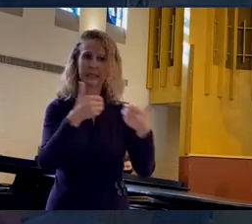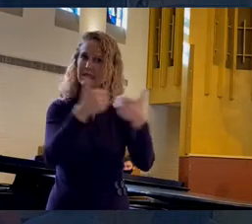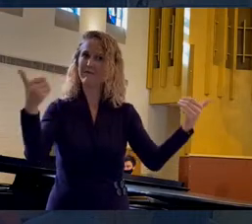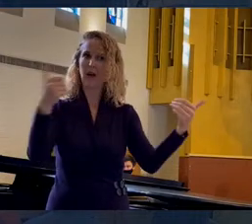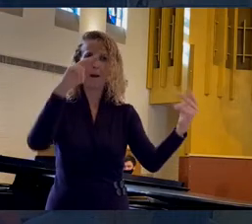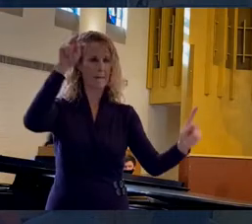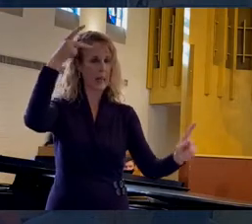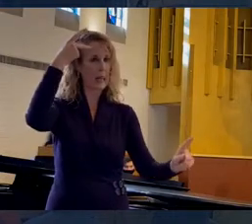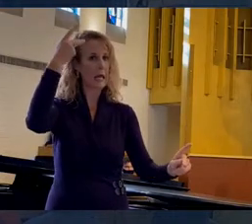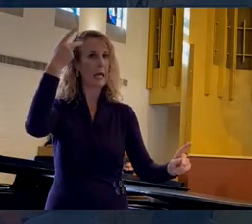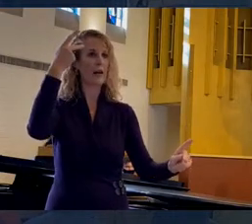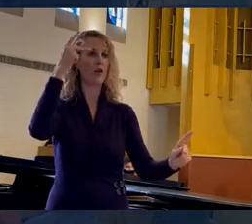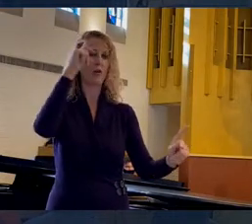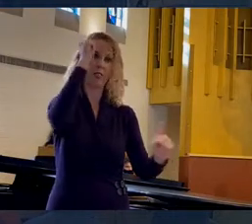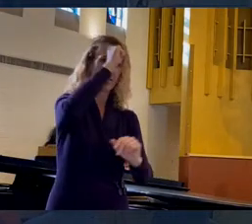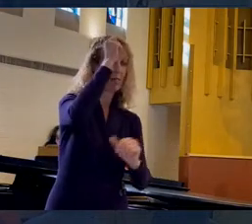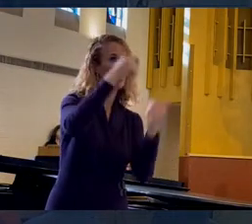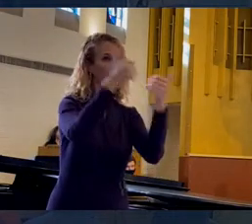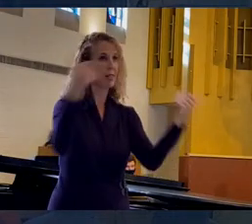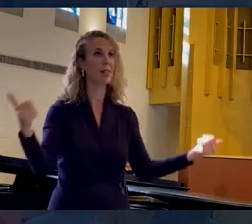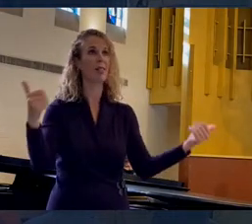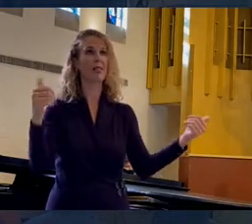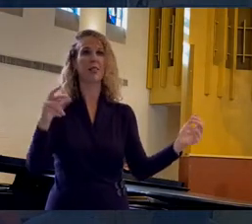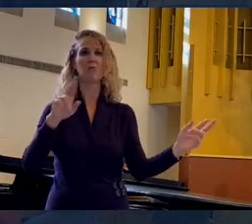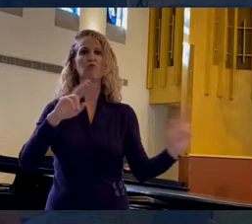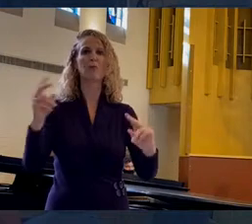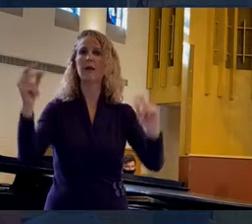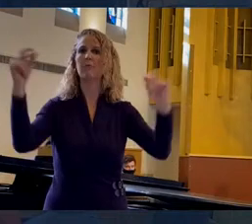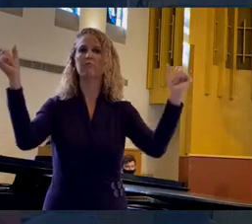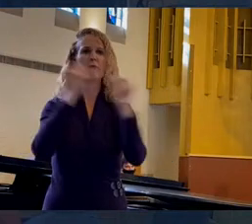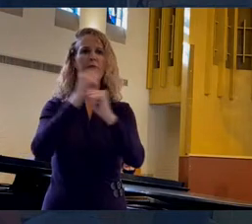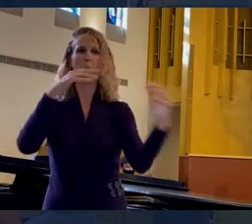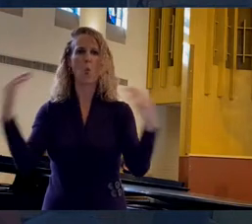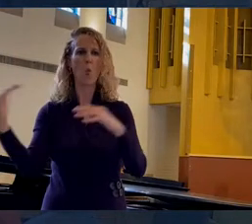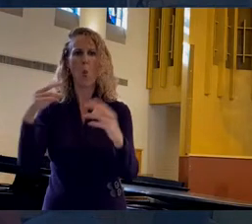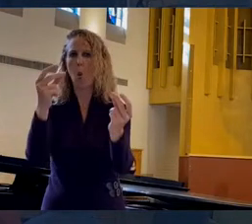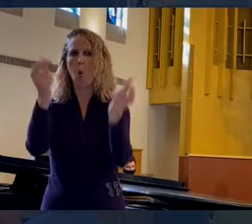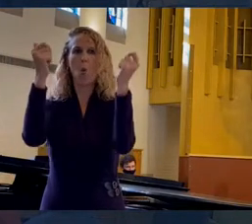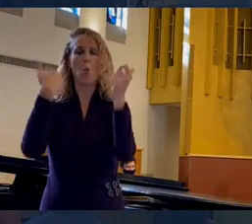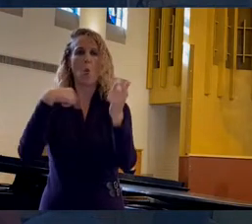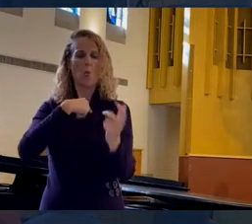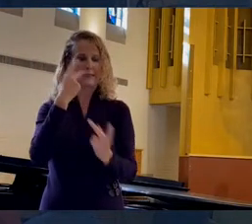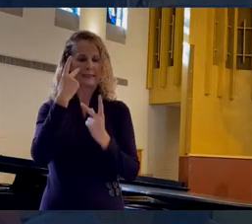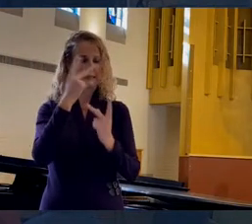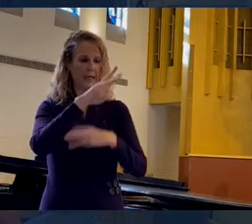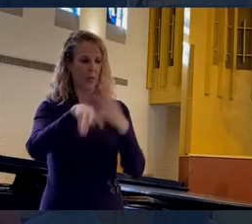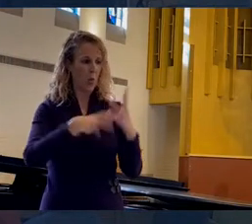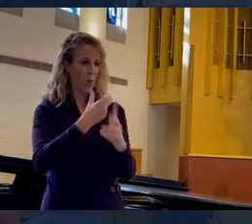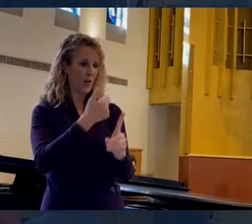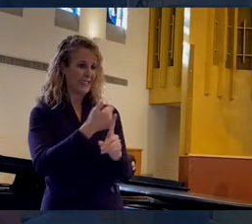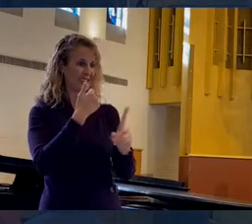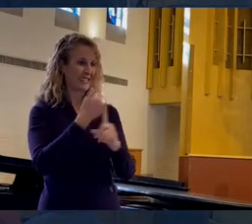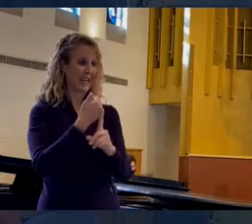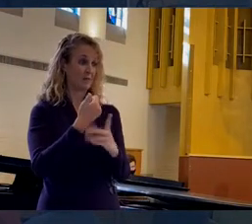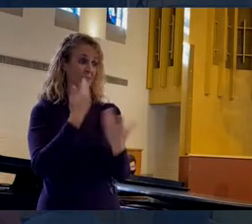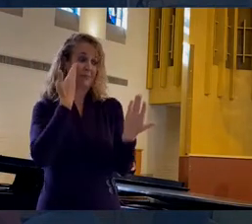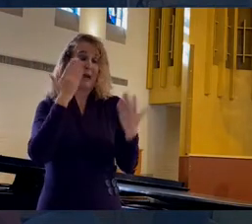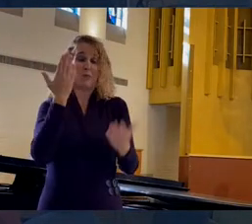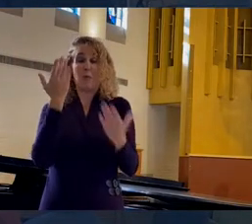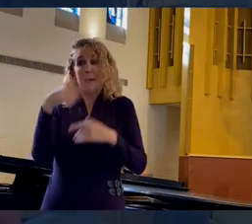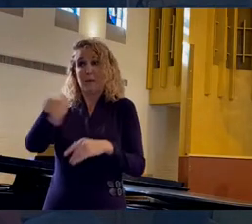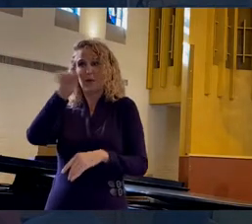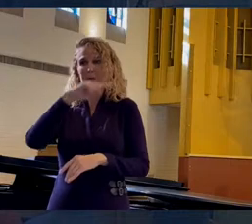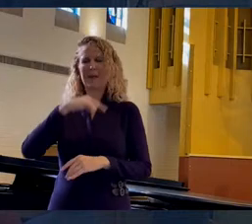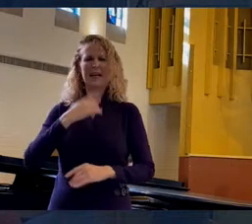divided politically, theologically, ready to fight at any moment. We see a world that by now we kind of, I don't know about you,